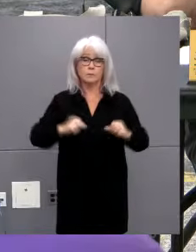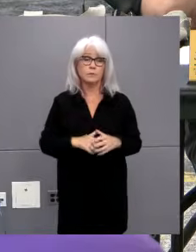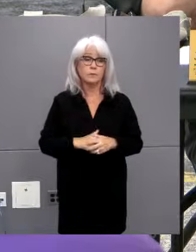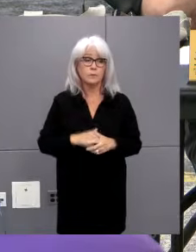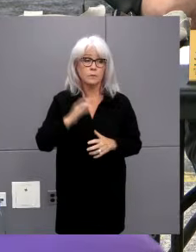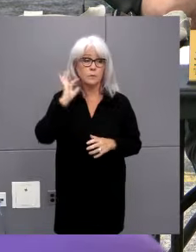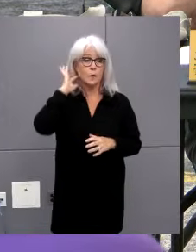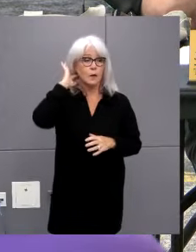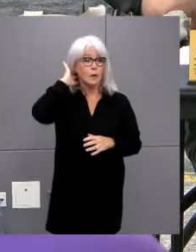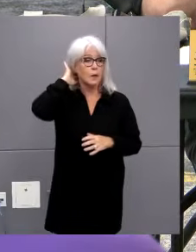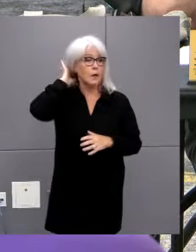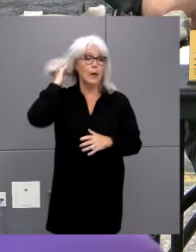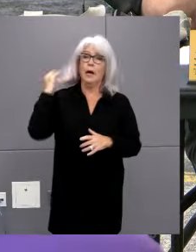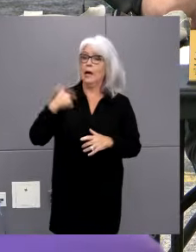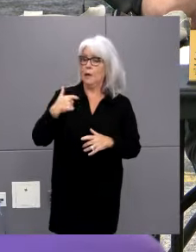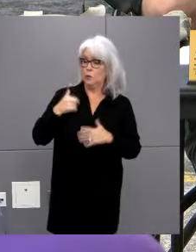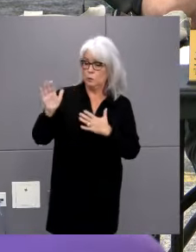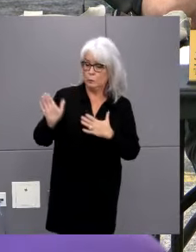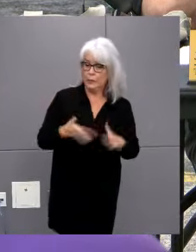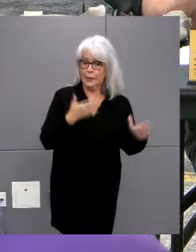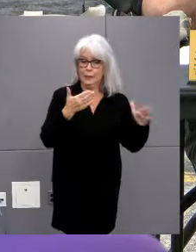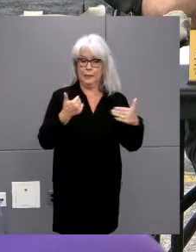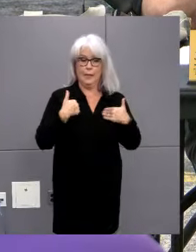and I was going to have a meeting of my board,